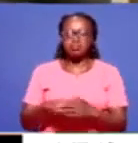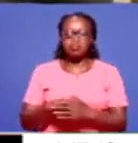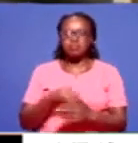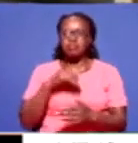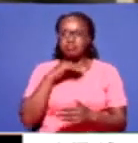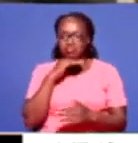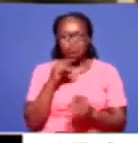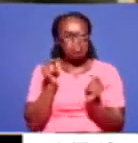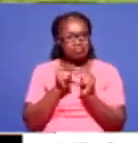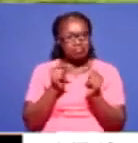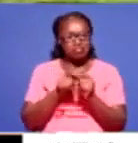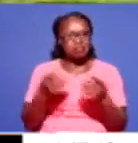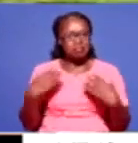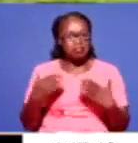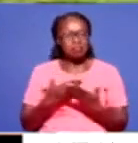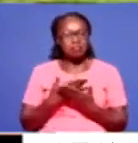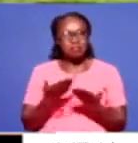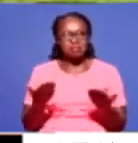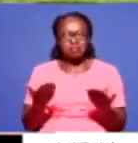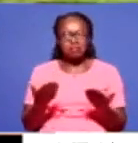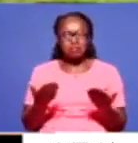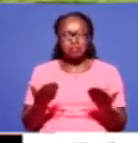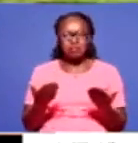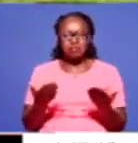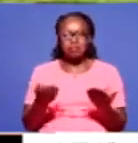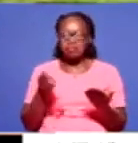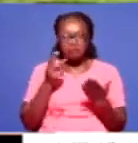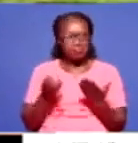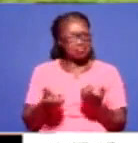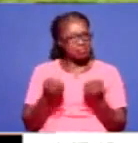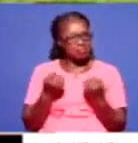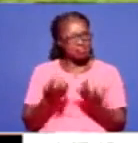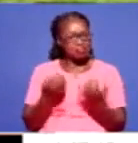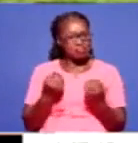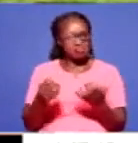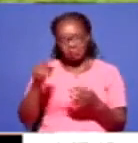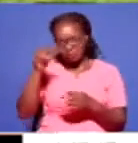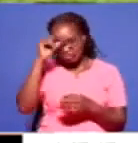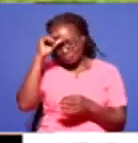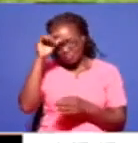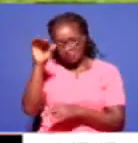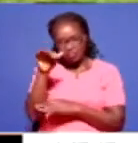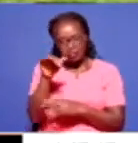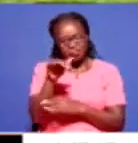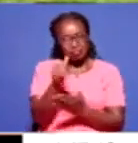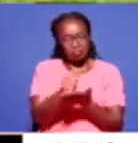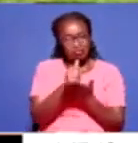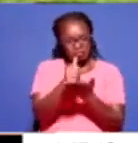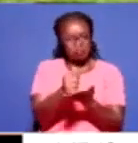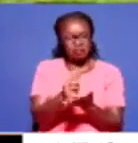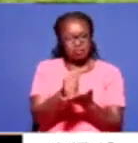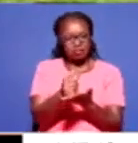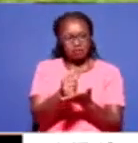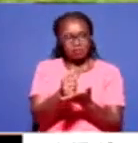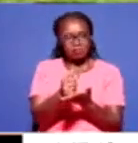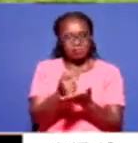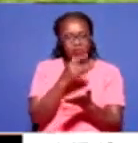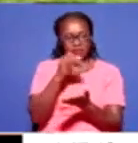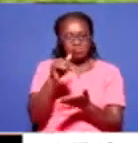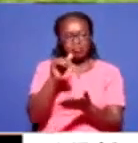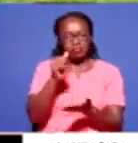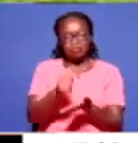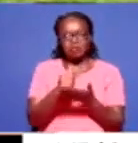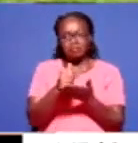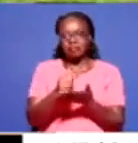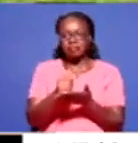to the residents in the area. Maji inakuwa mingi sana. Tunaomba serikali ingililie kati ndio tuweze kusaidika.